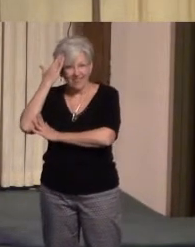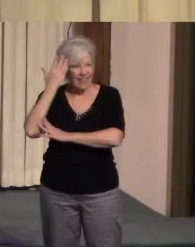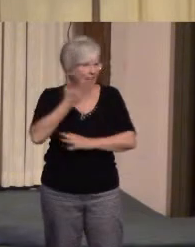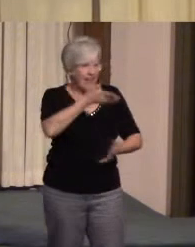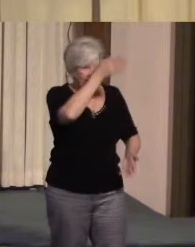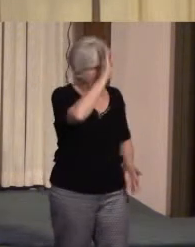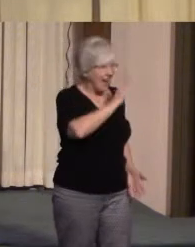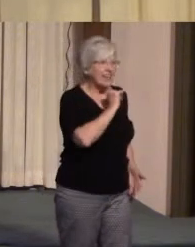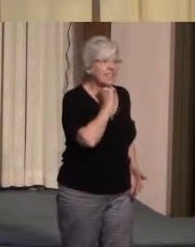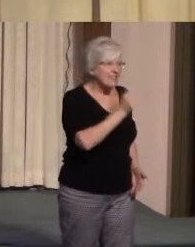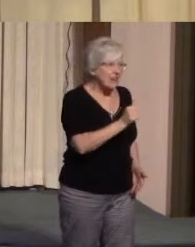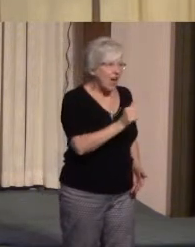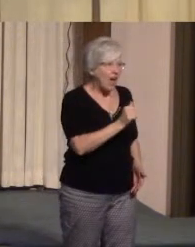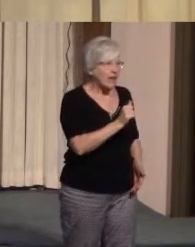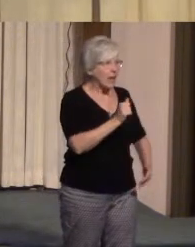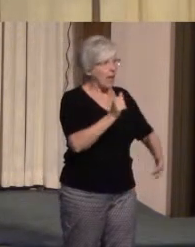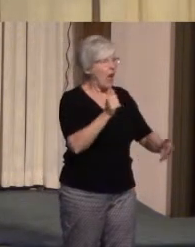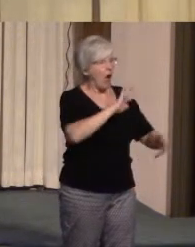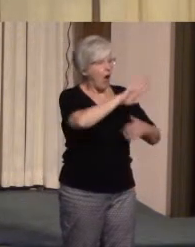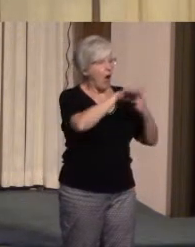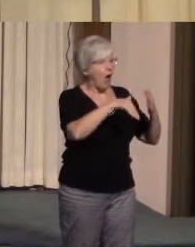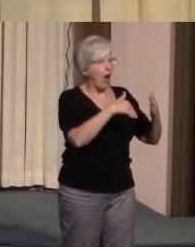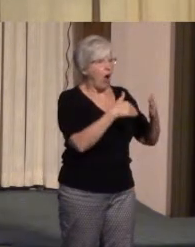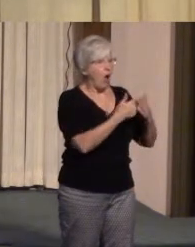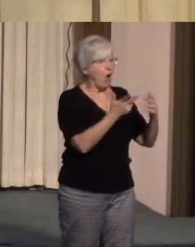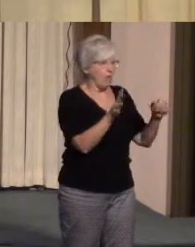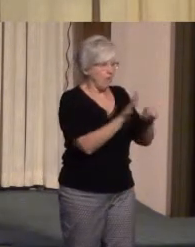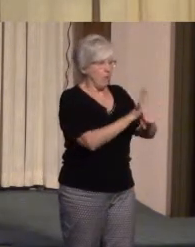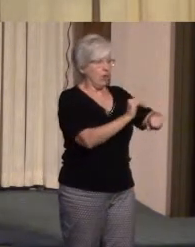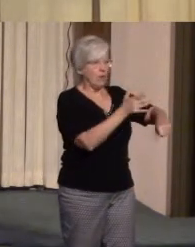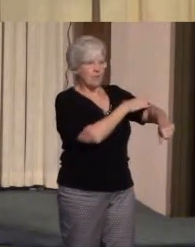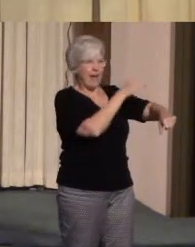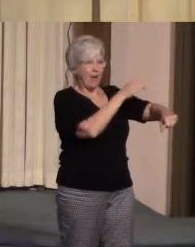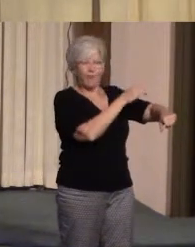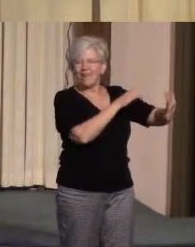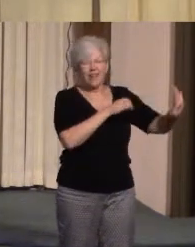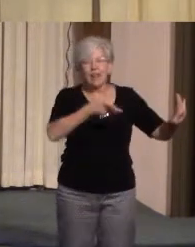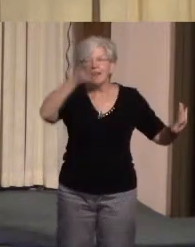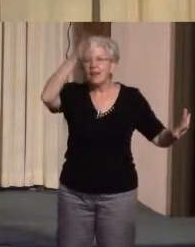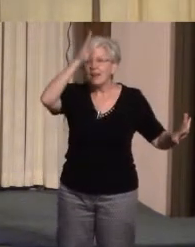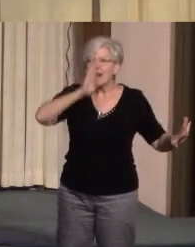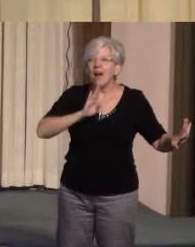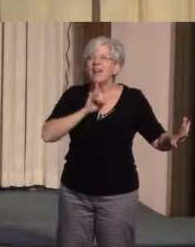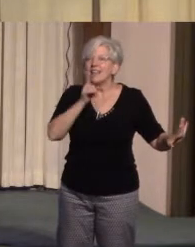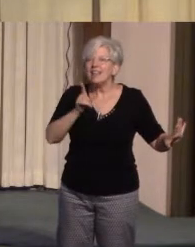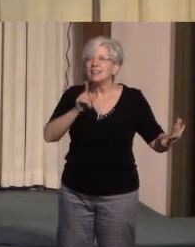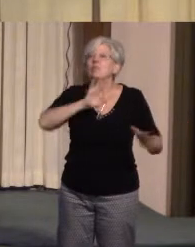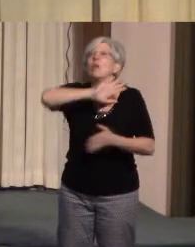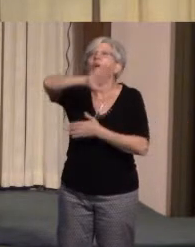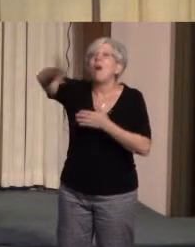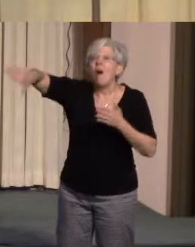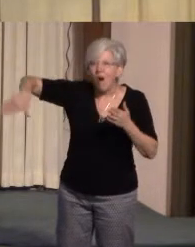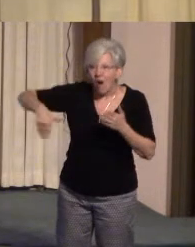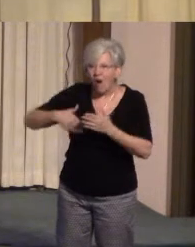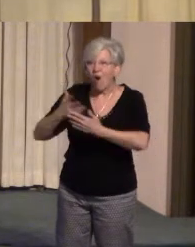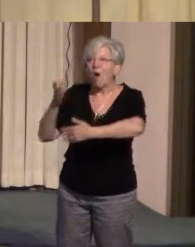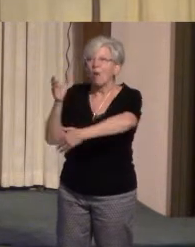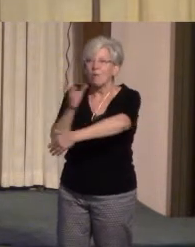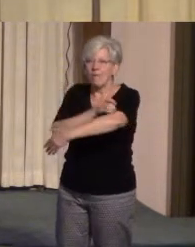God is not all-powerful. God is all power. God is omnipotence,